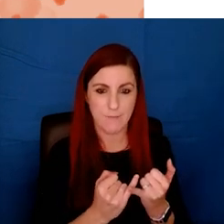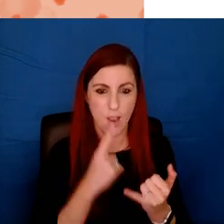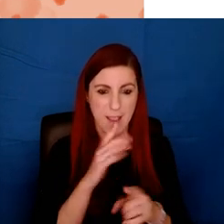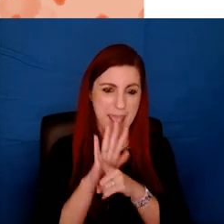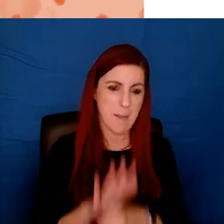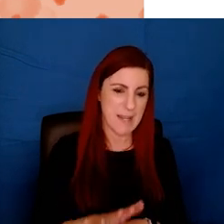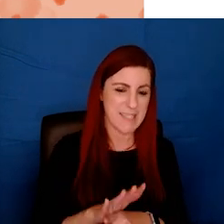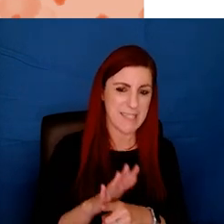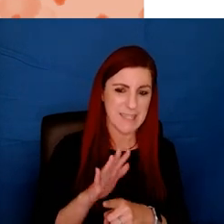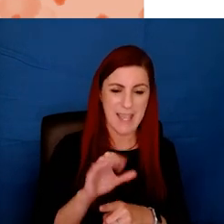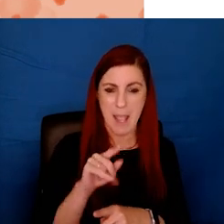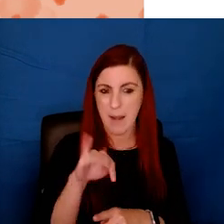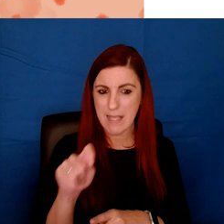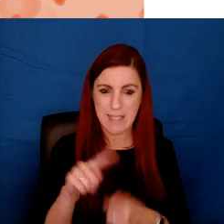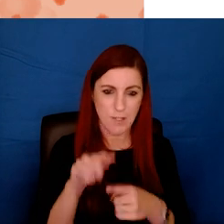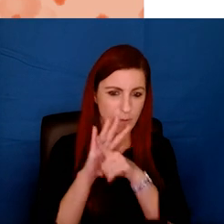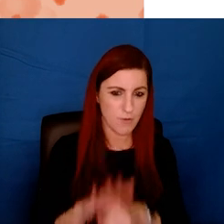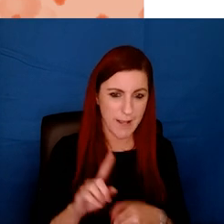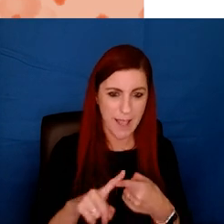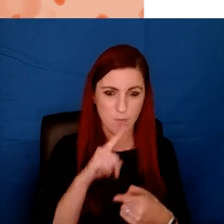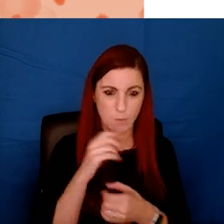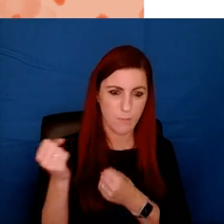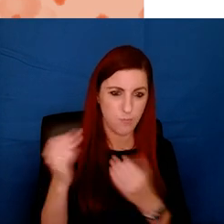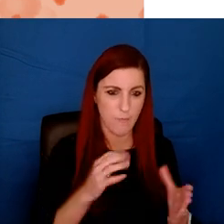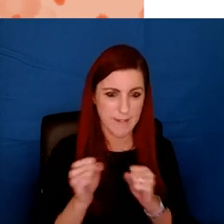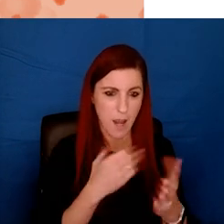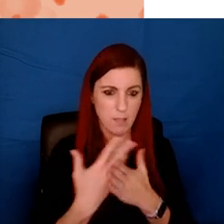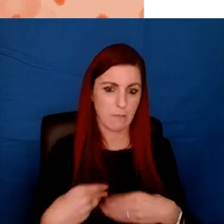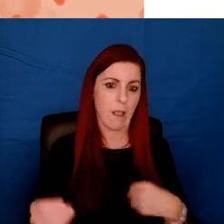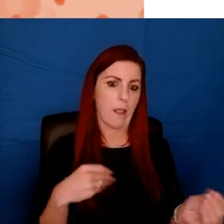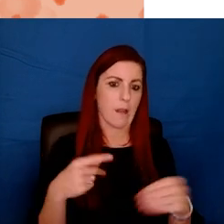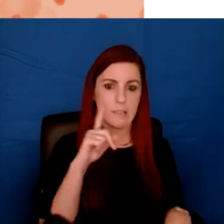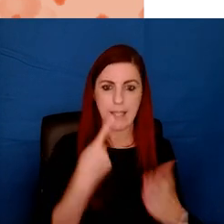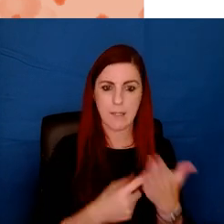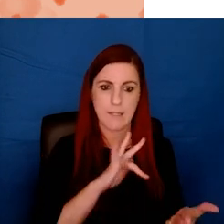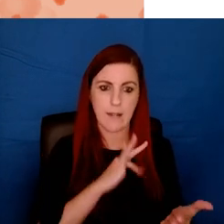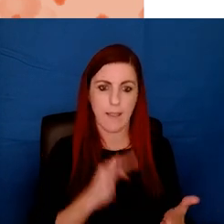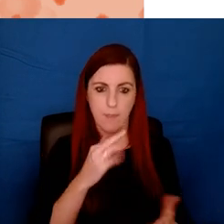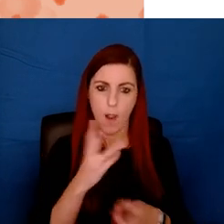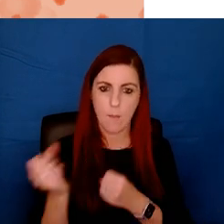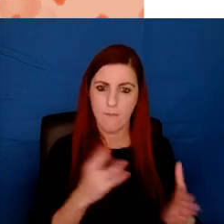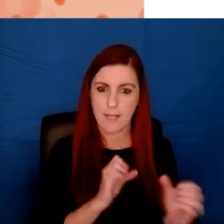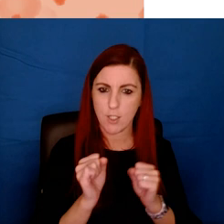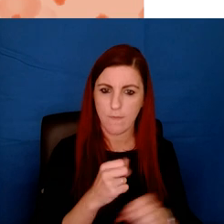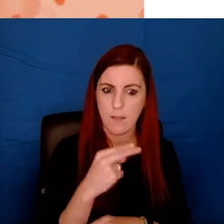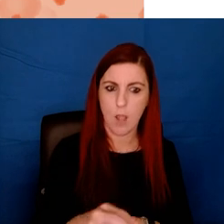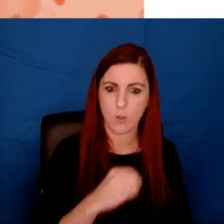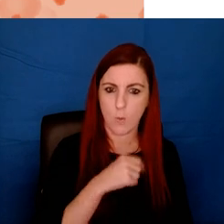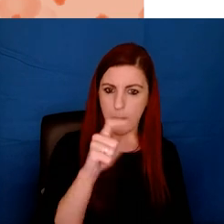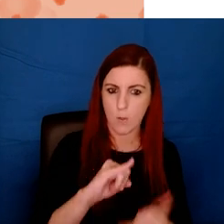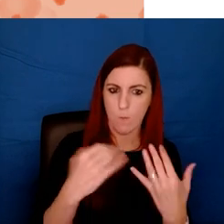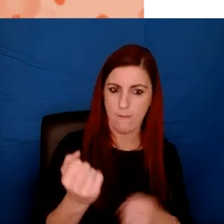and discriminatory. It would give providers a lot of leeway in deciding themselves whether to provide a service or not to a